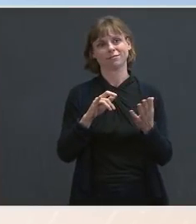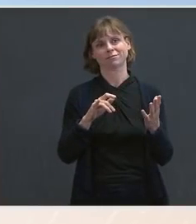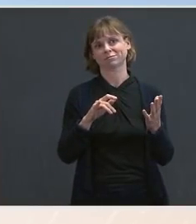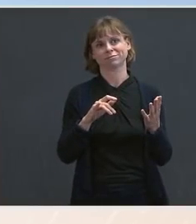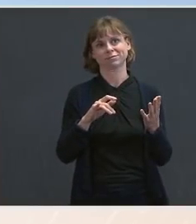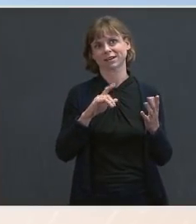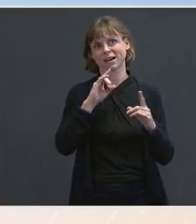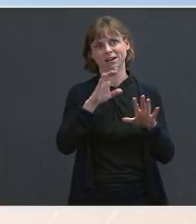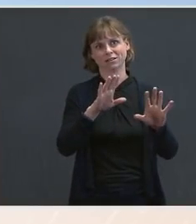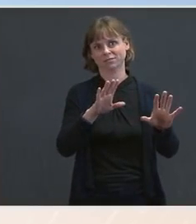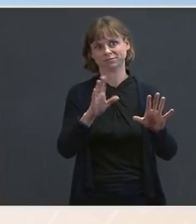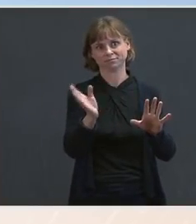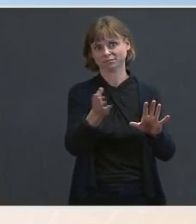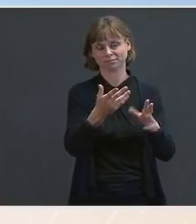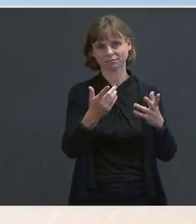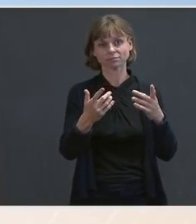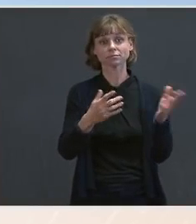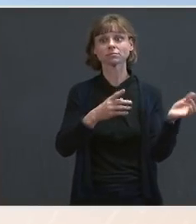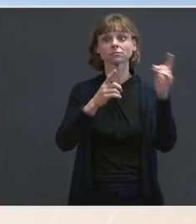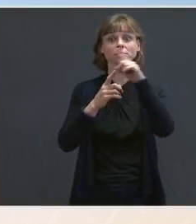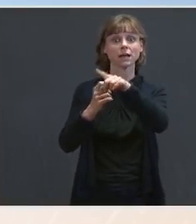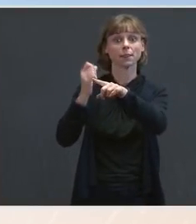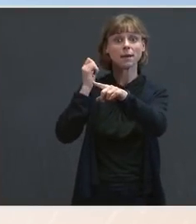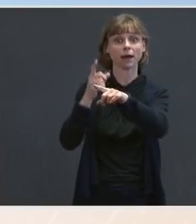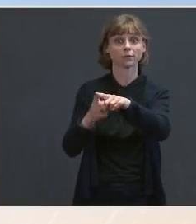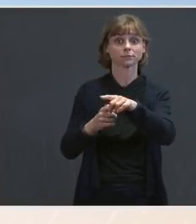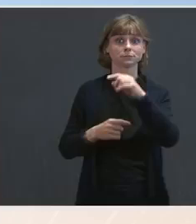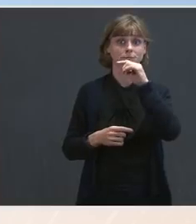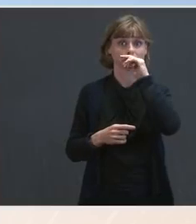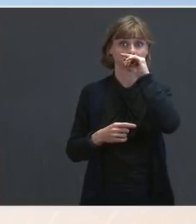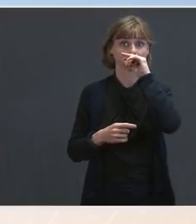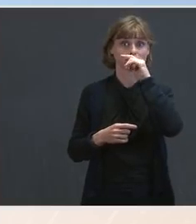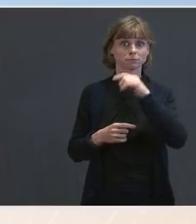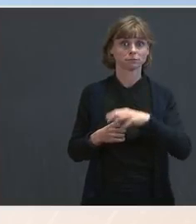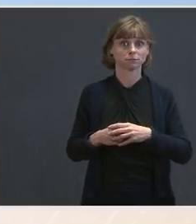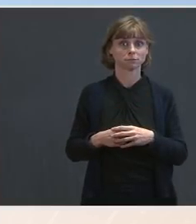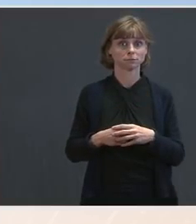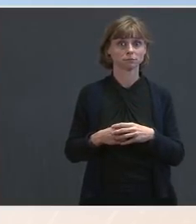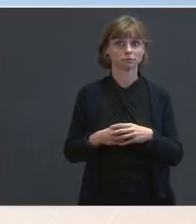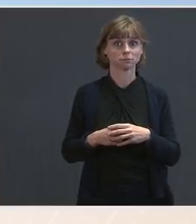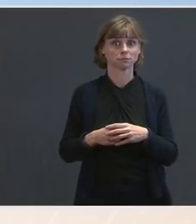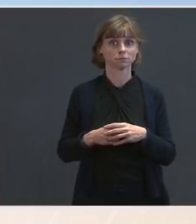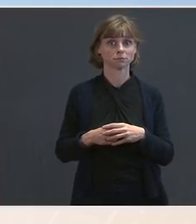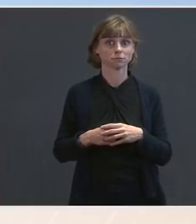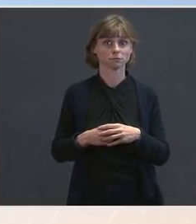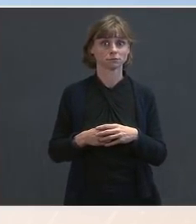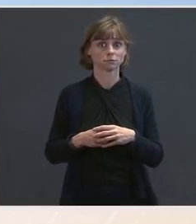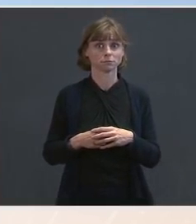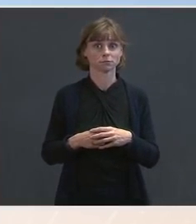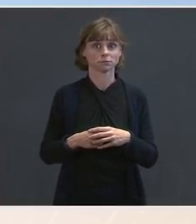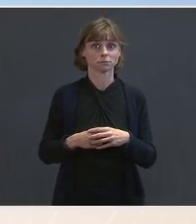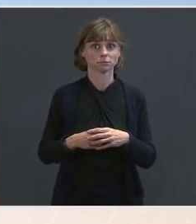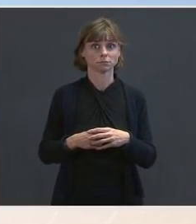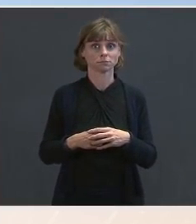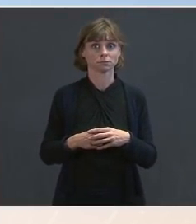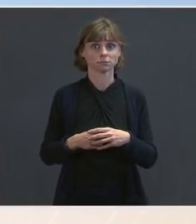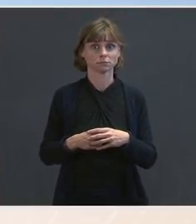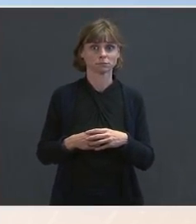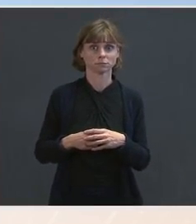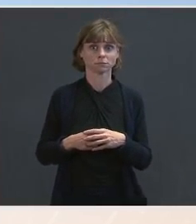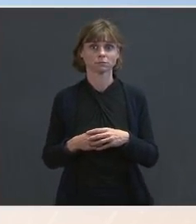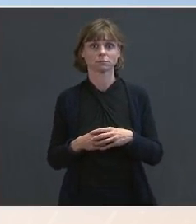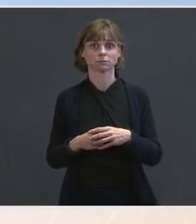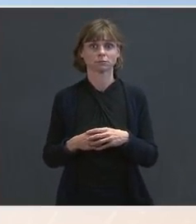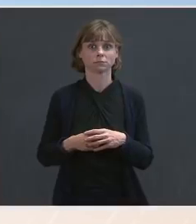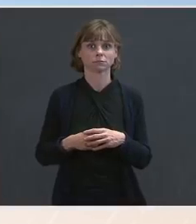directly, or others who are interested. Go ahead in the back. Hi, Suzanne Lynch from the Irish Times. Just a bit of change in tack. Given we're in